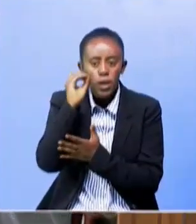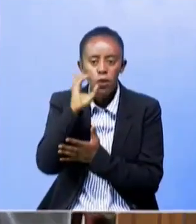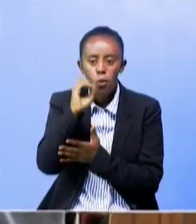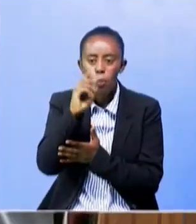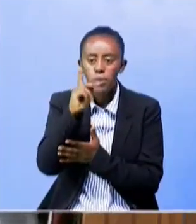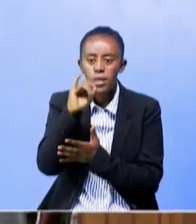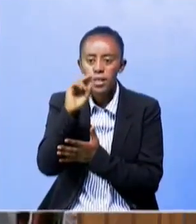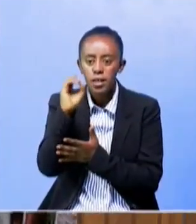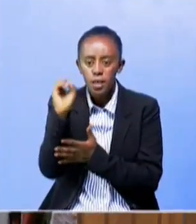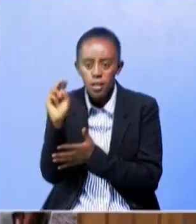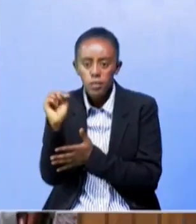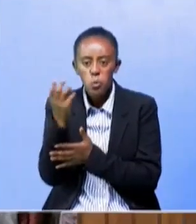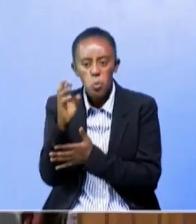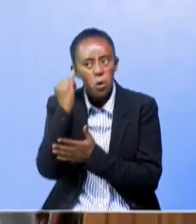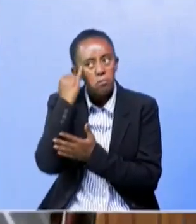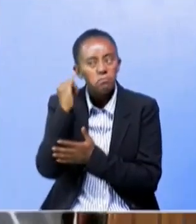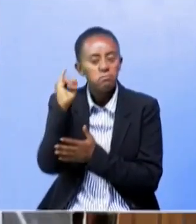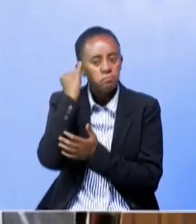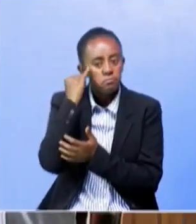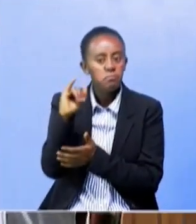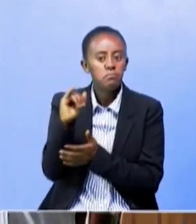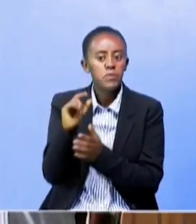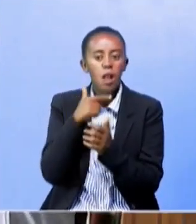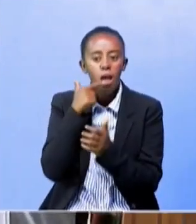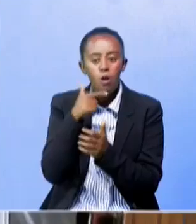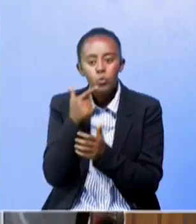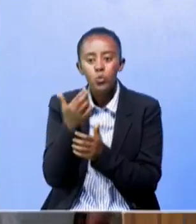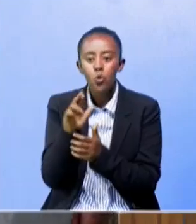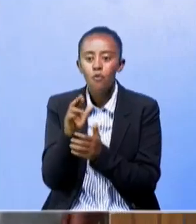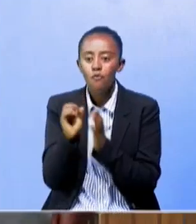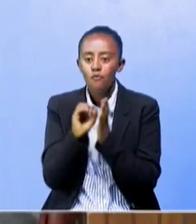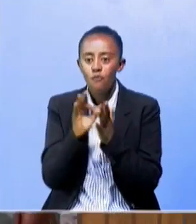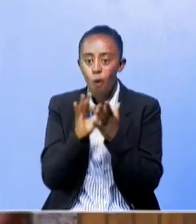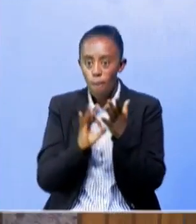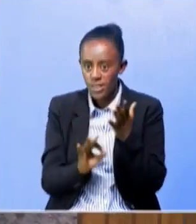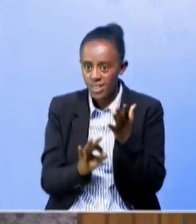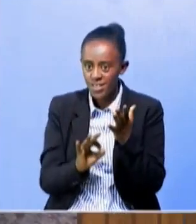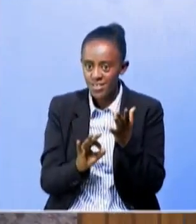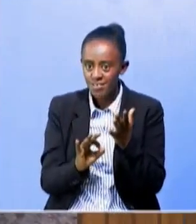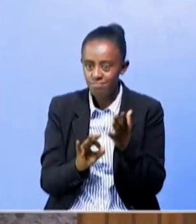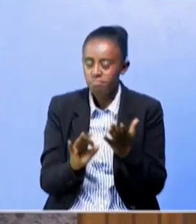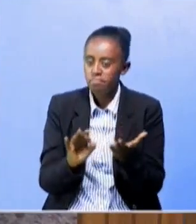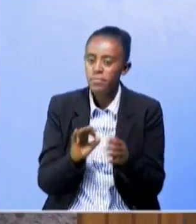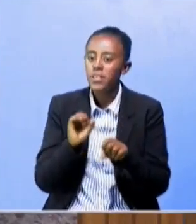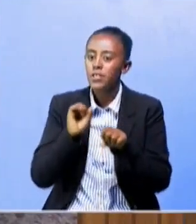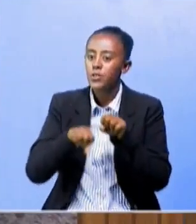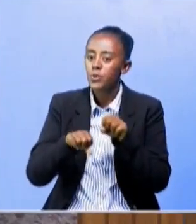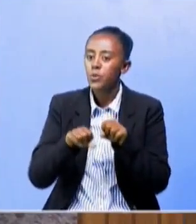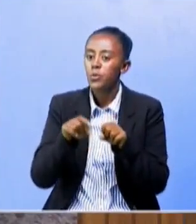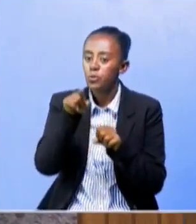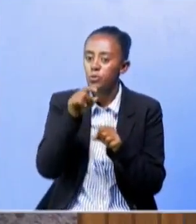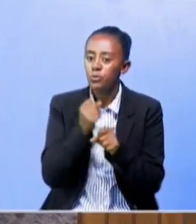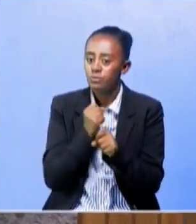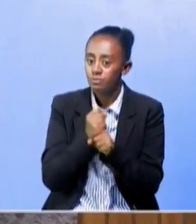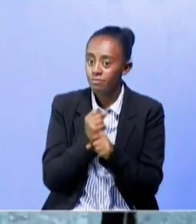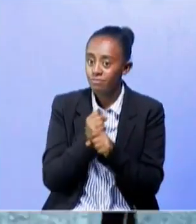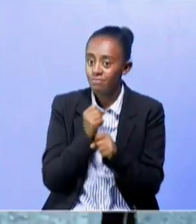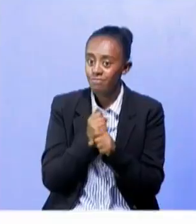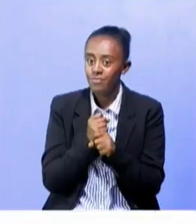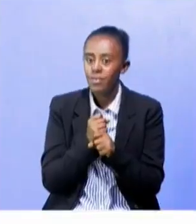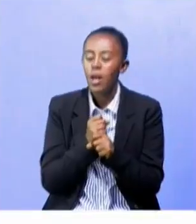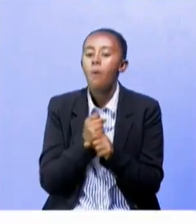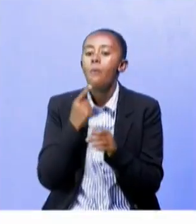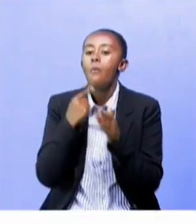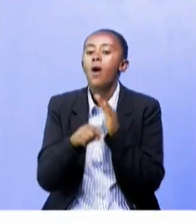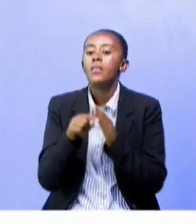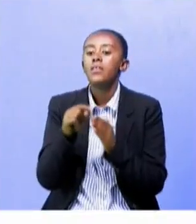kinds of expressions, language forms. So, while you are doing all these, what